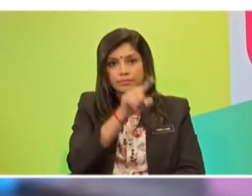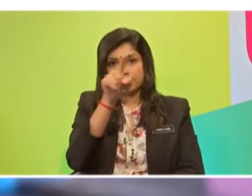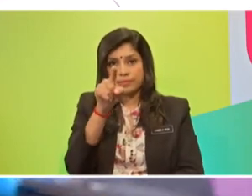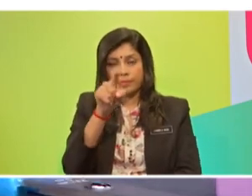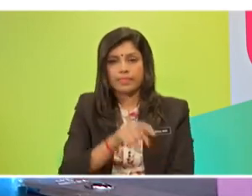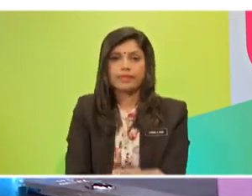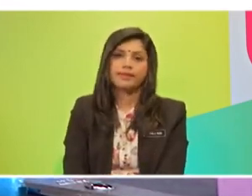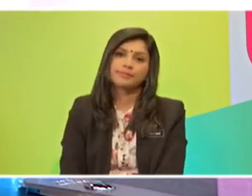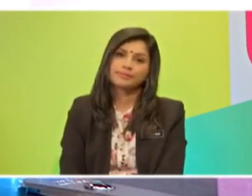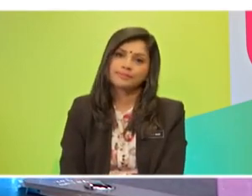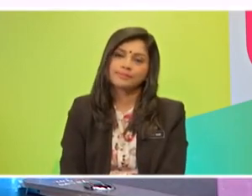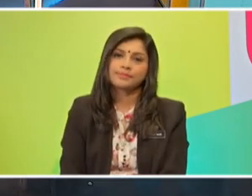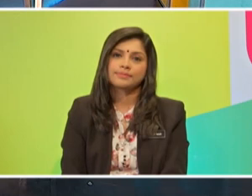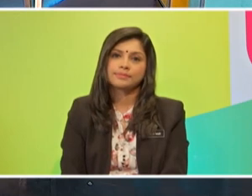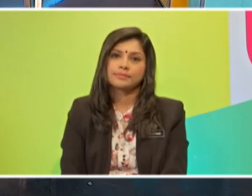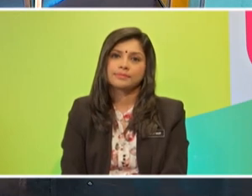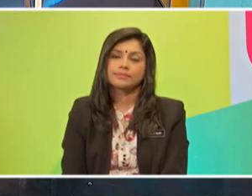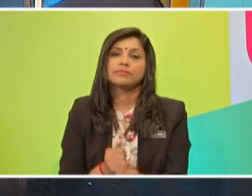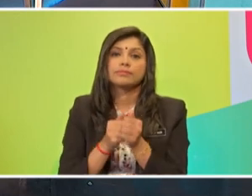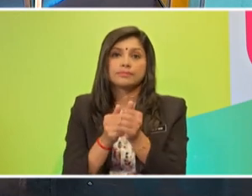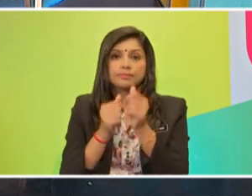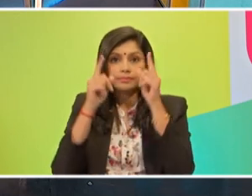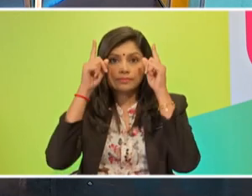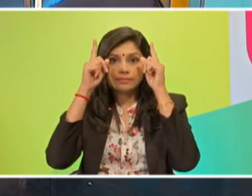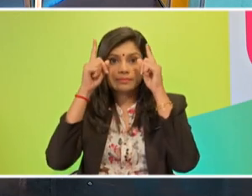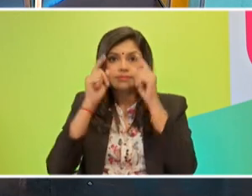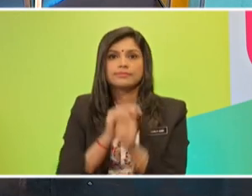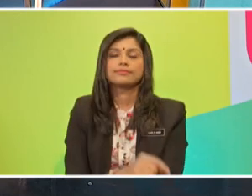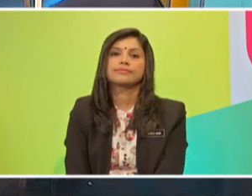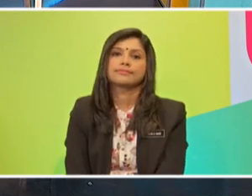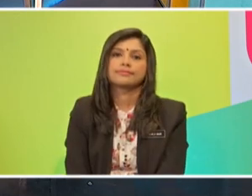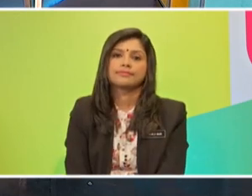Ooh. Okay. When you have the circle.